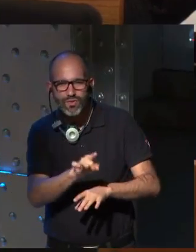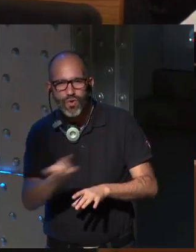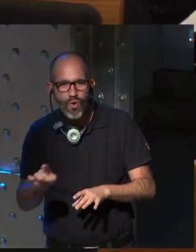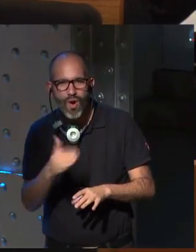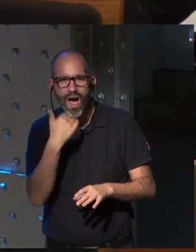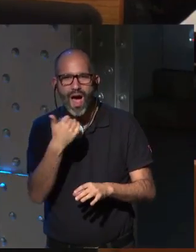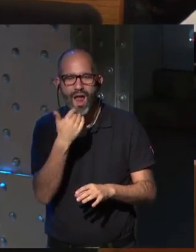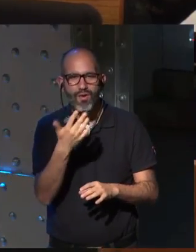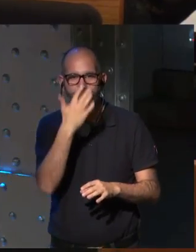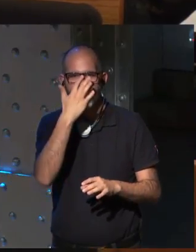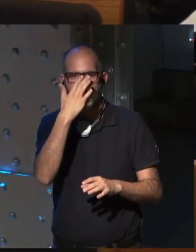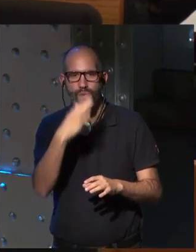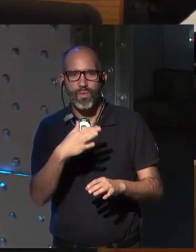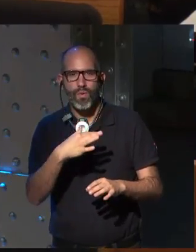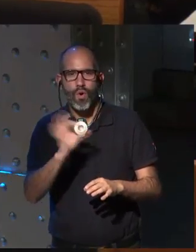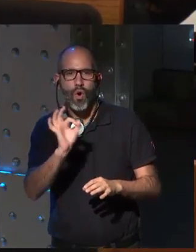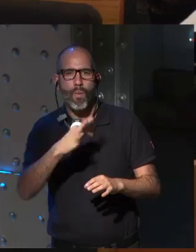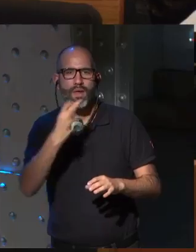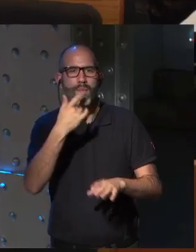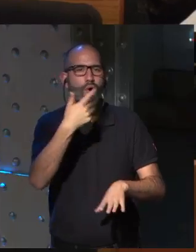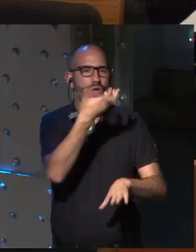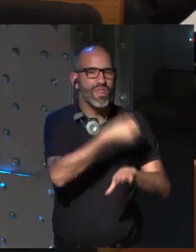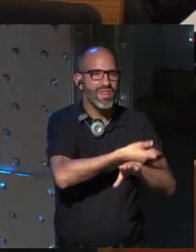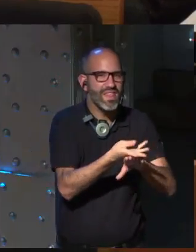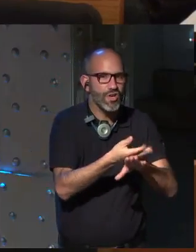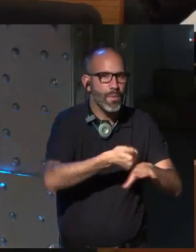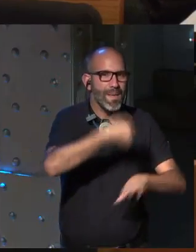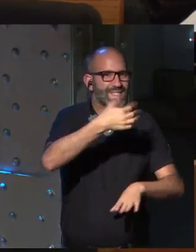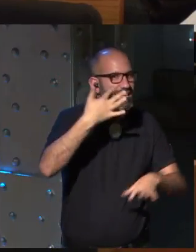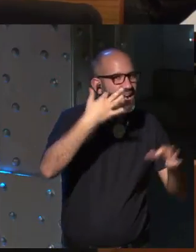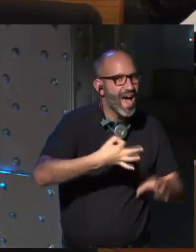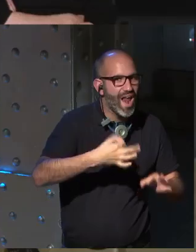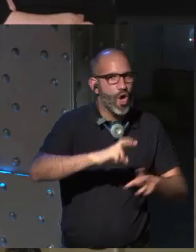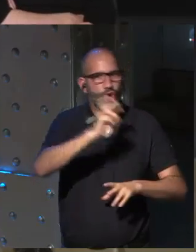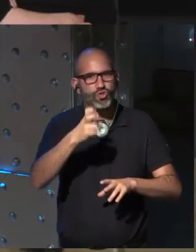recording? So when you listen to a record, something that is more realistic,